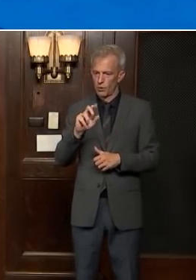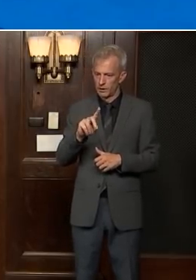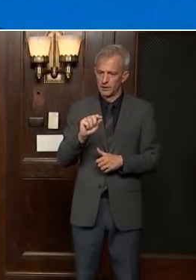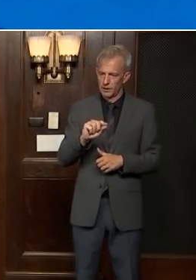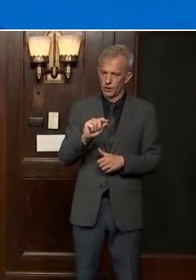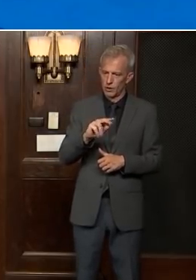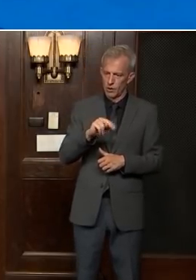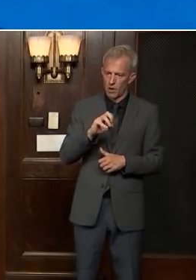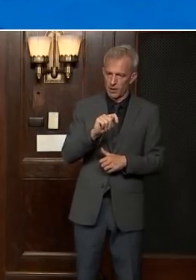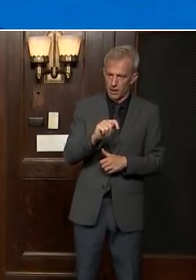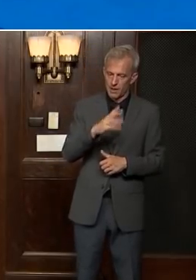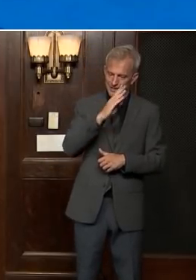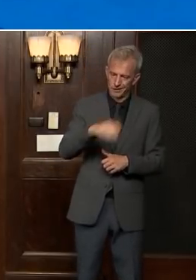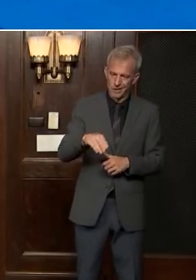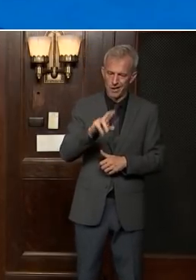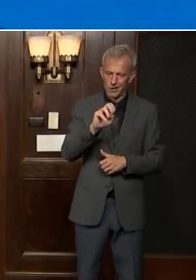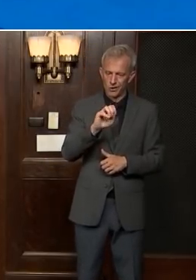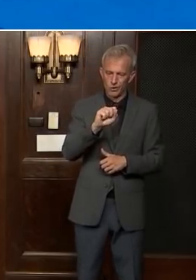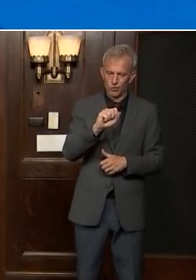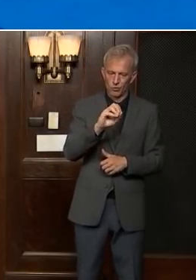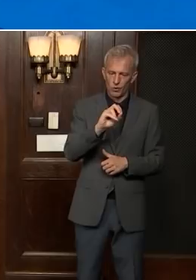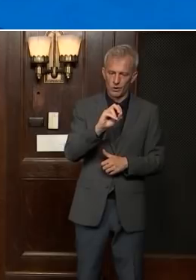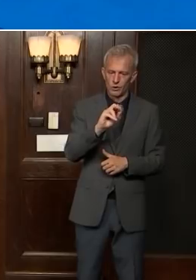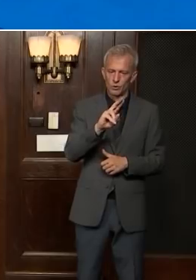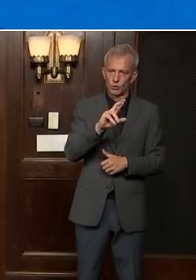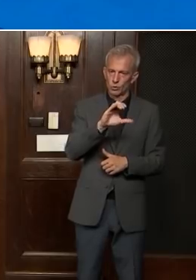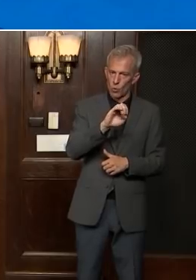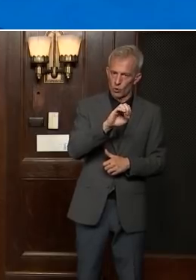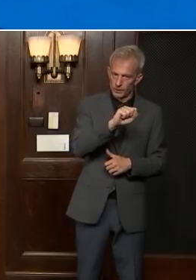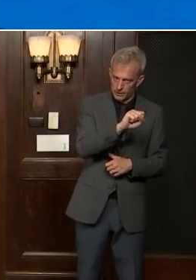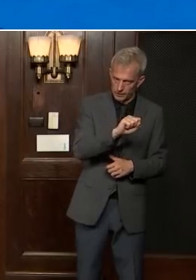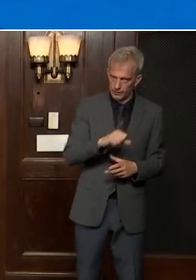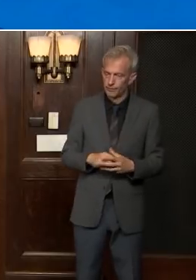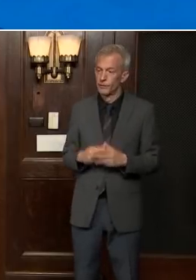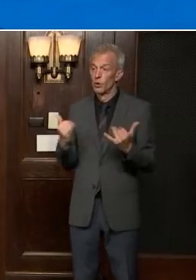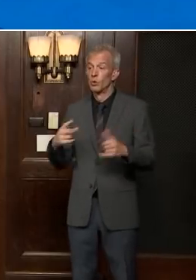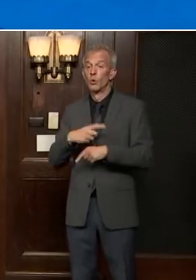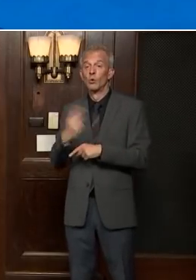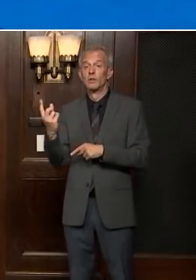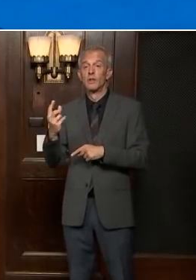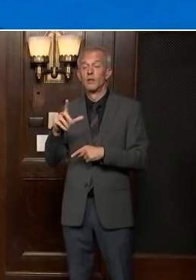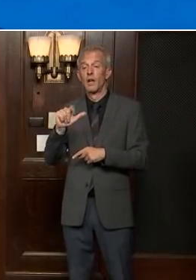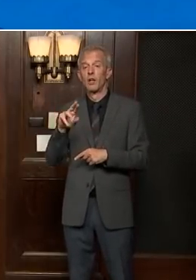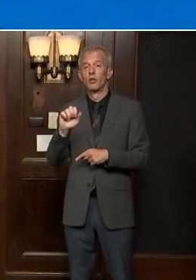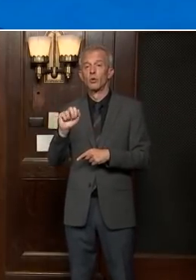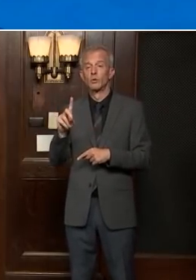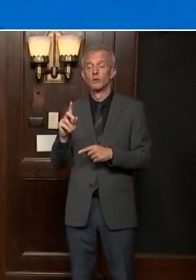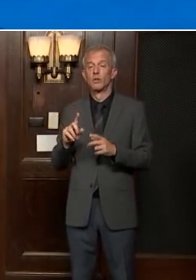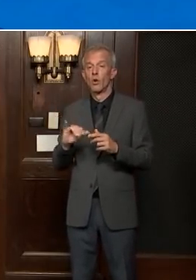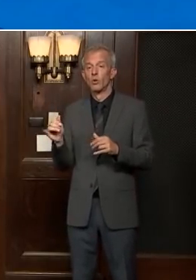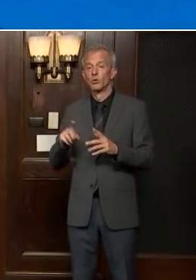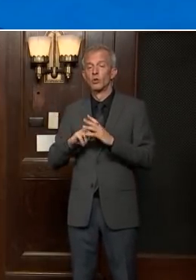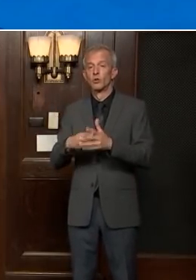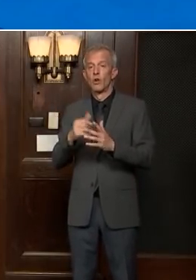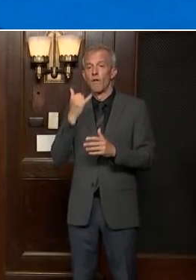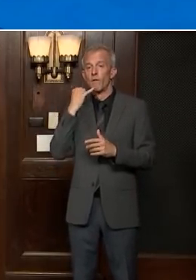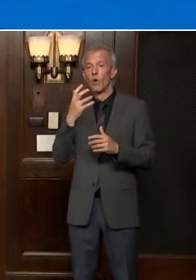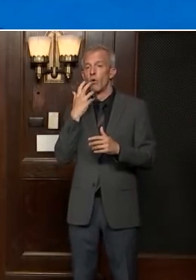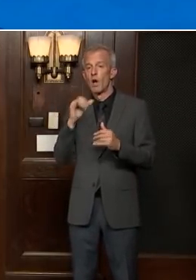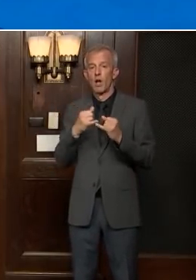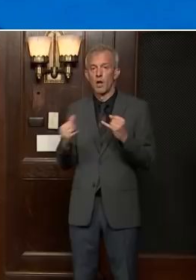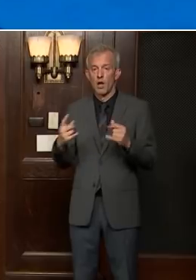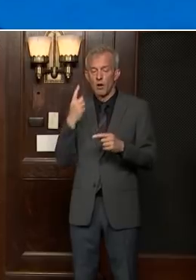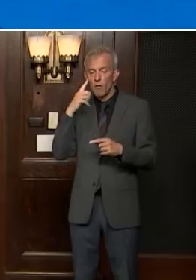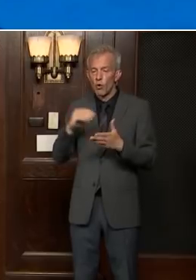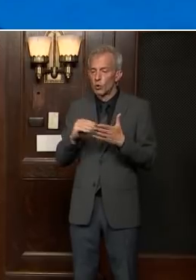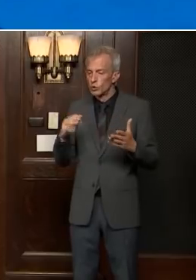achieve.lausd.net/resources to find out where those locations are closest to you. And today, the district also launched a phone hotline for students and families where they can